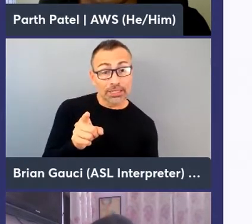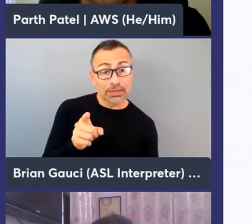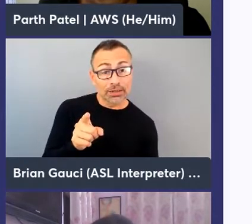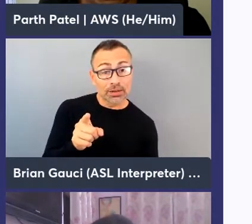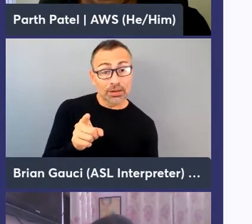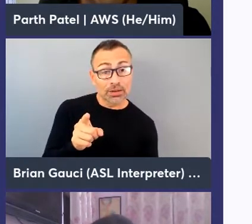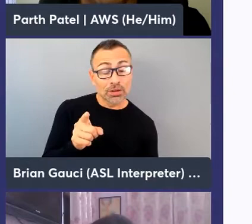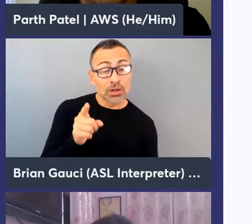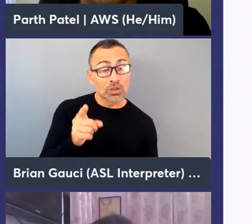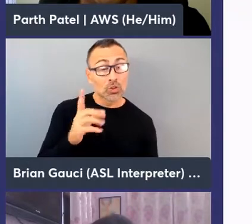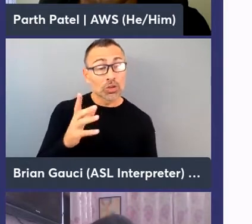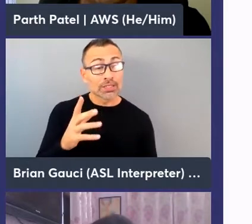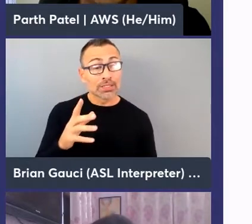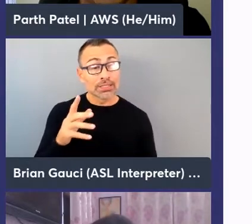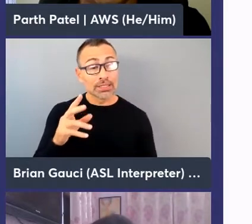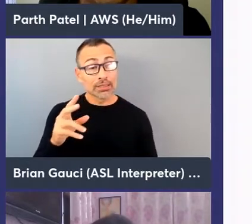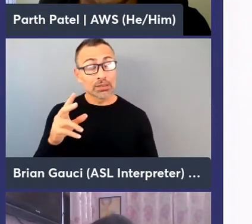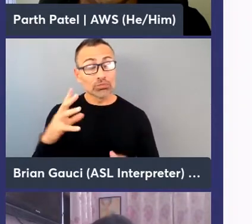preview of the notebook